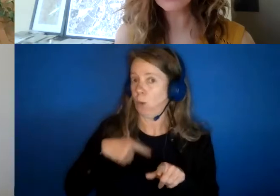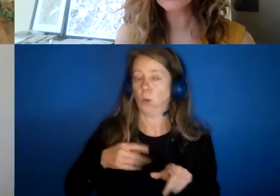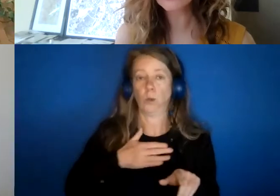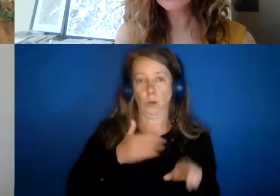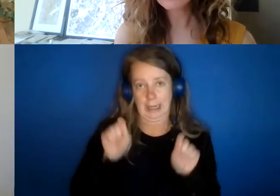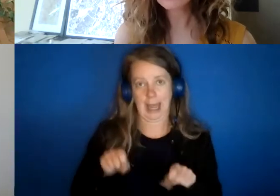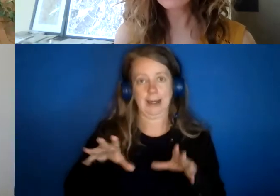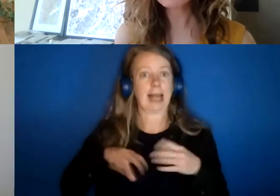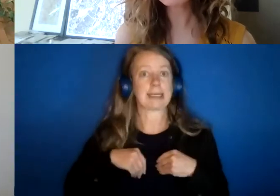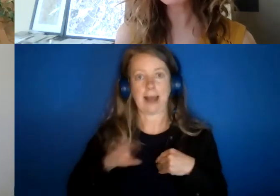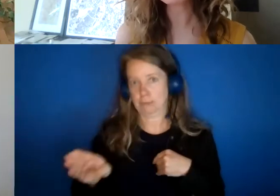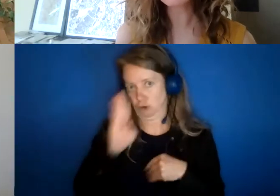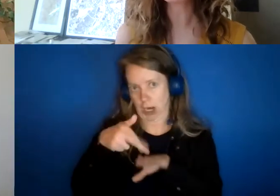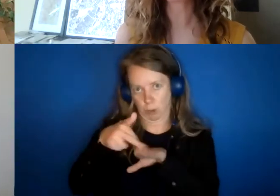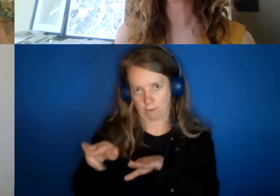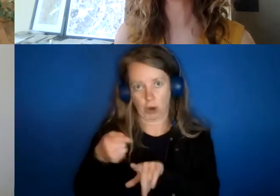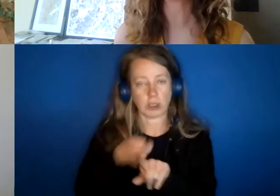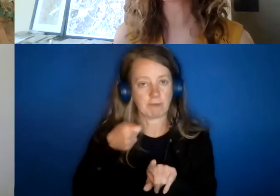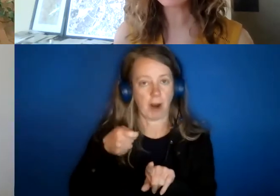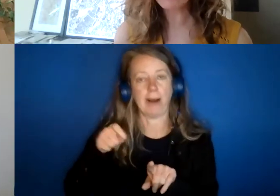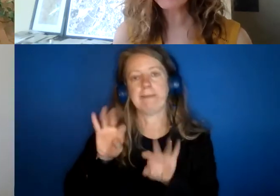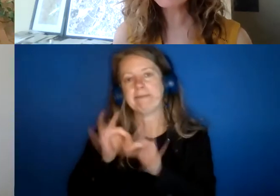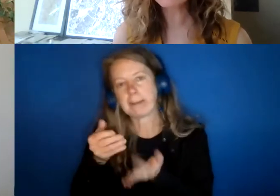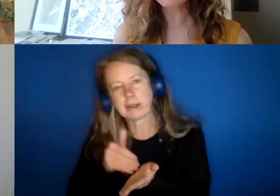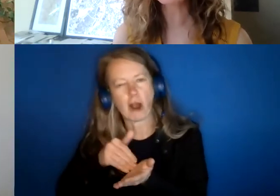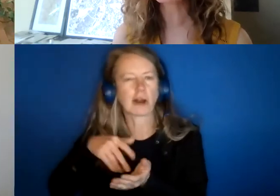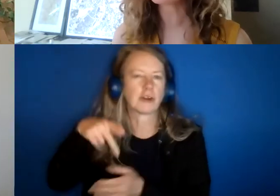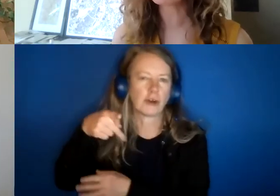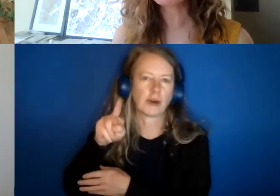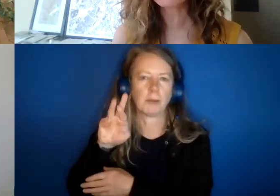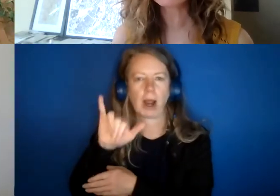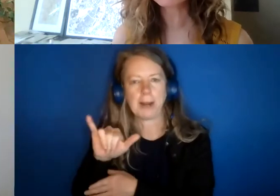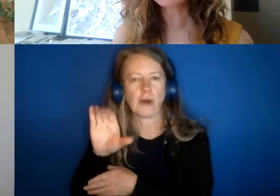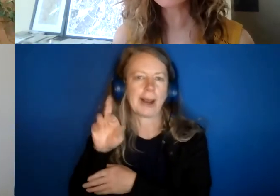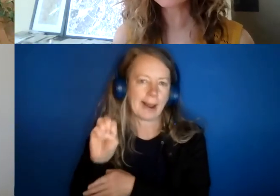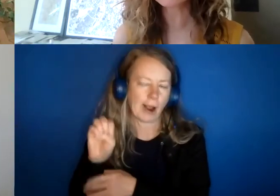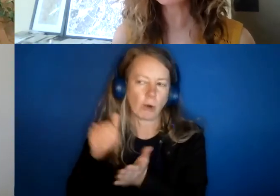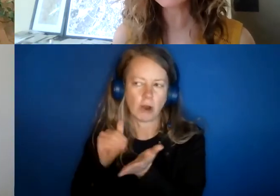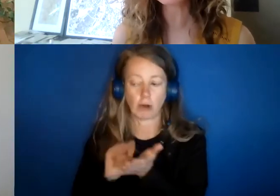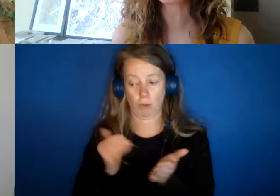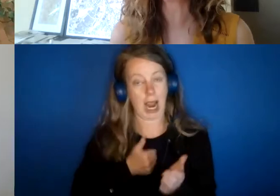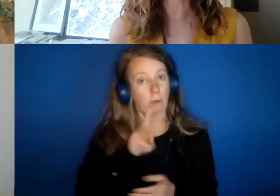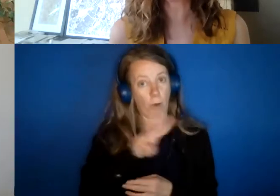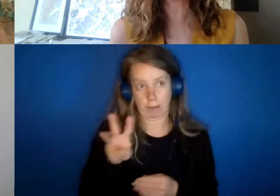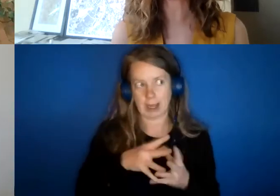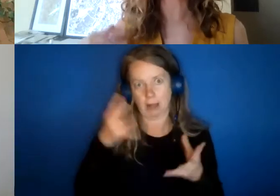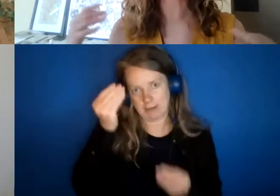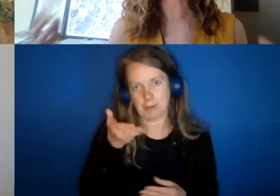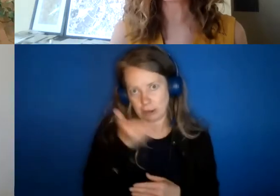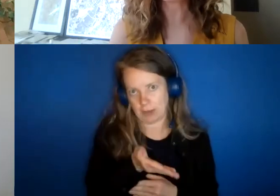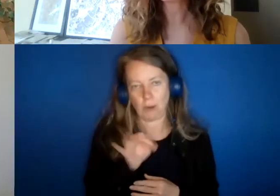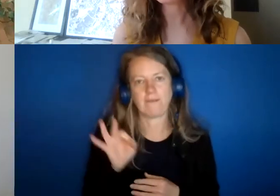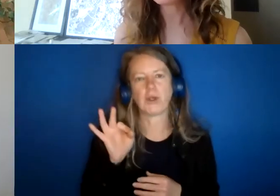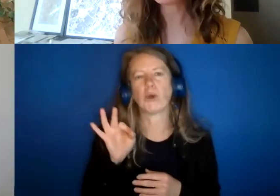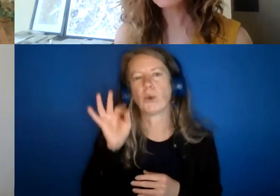care doctors. We have a lot of information on our website. If individuals just Google MAHEC and COVID, you'll come